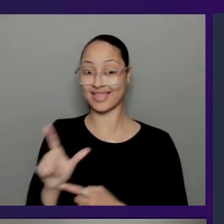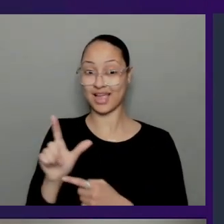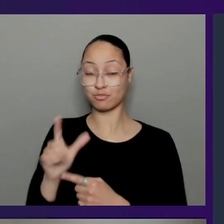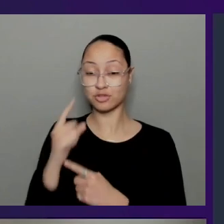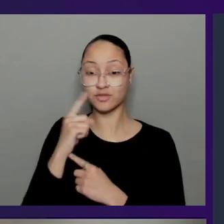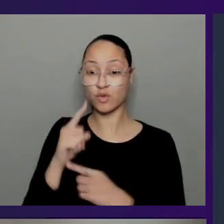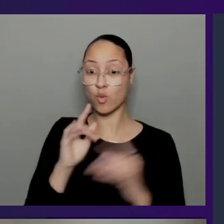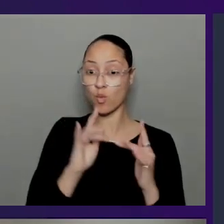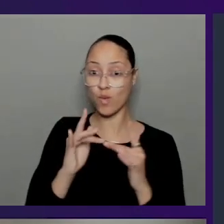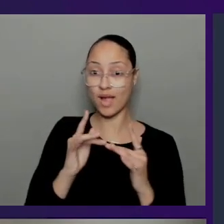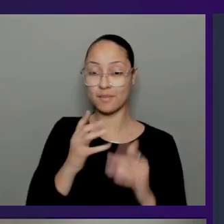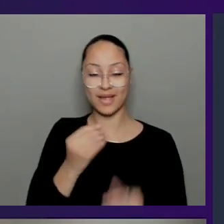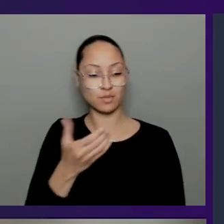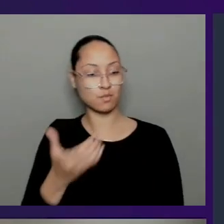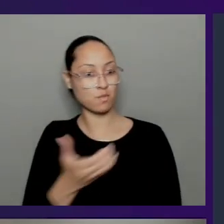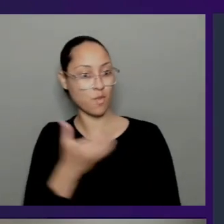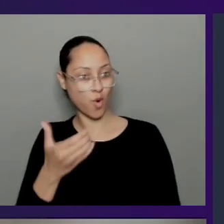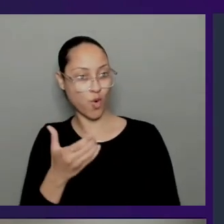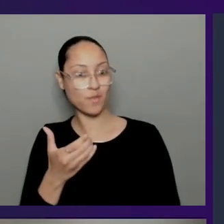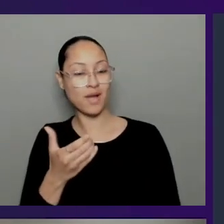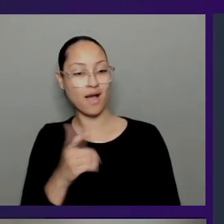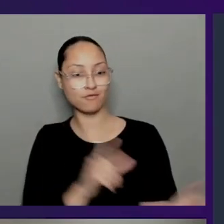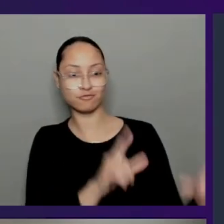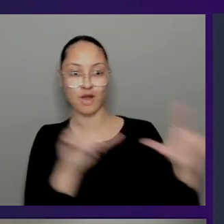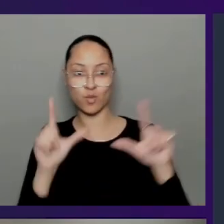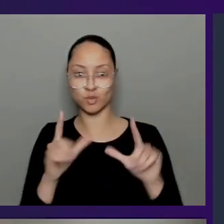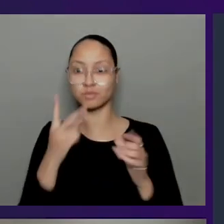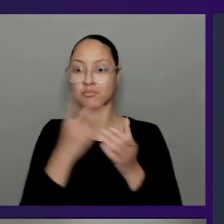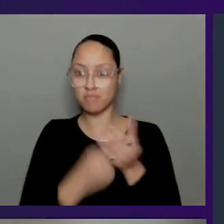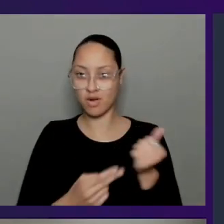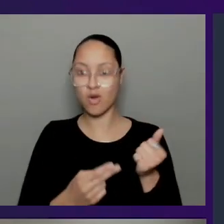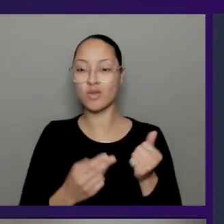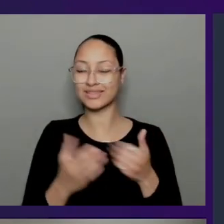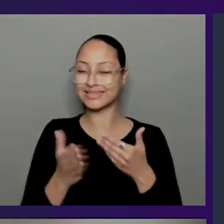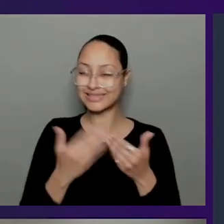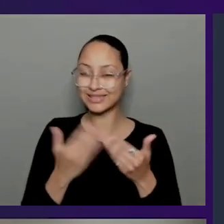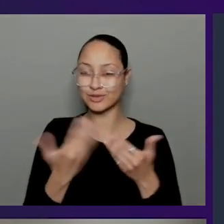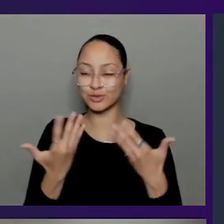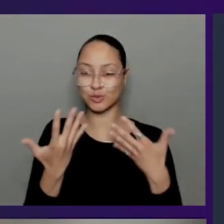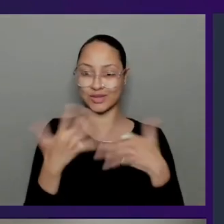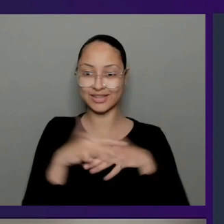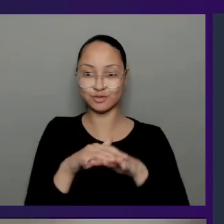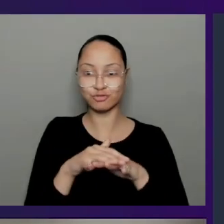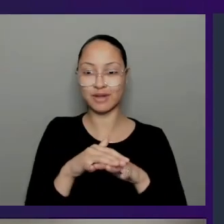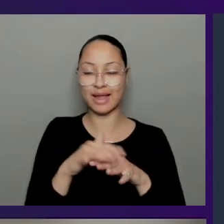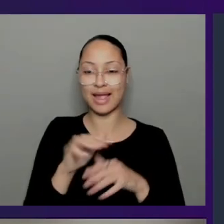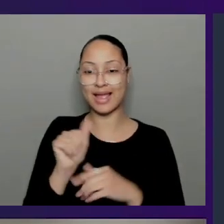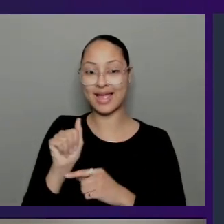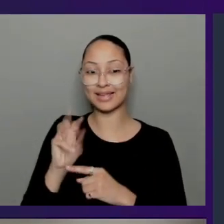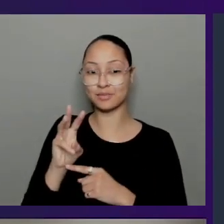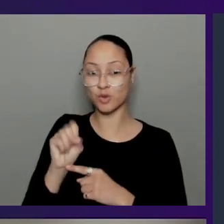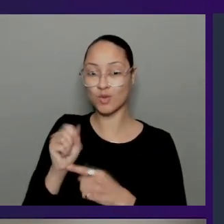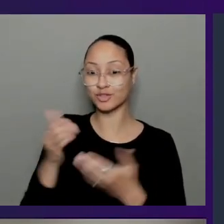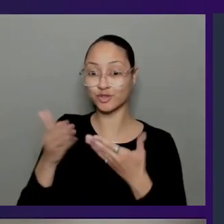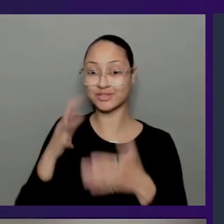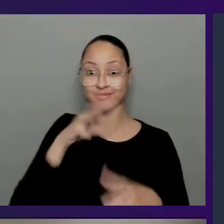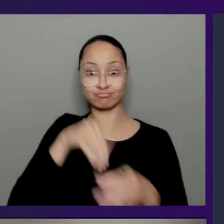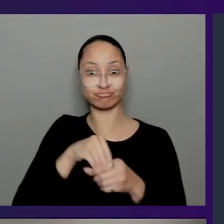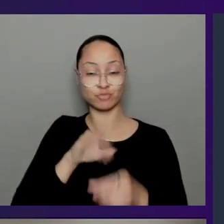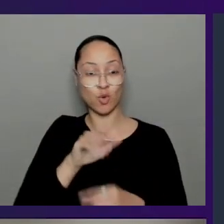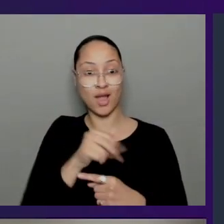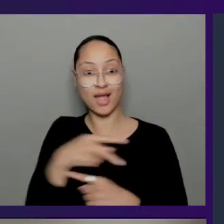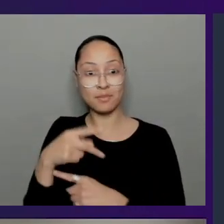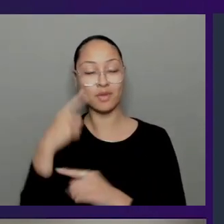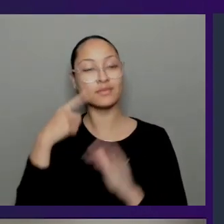that make it easy for you to integrate Amplify's managed services into your app. So if you need authentication, for